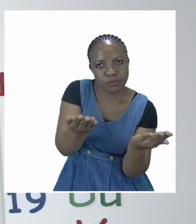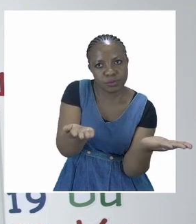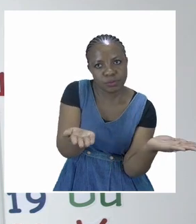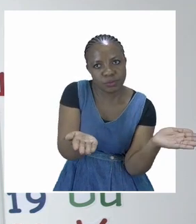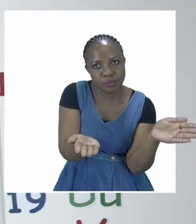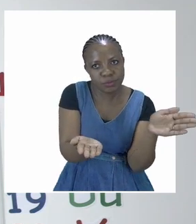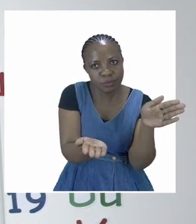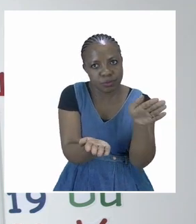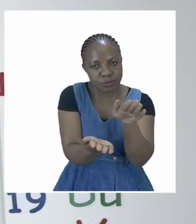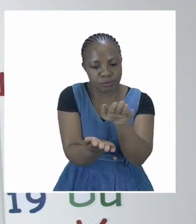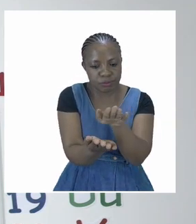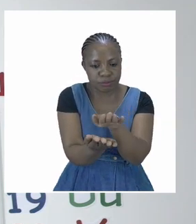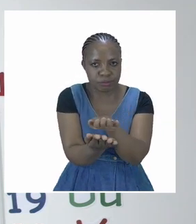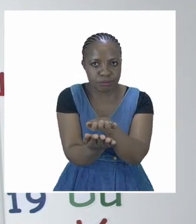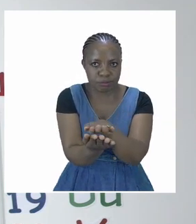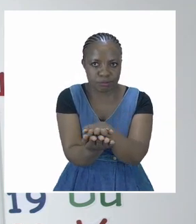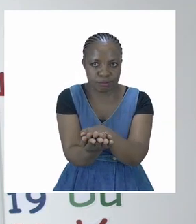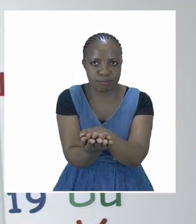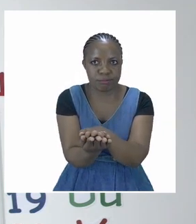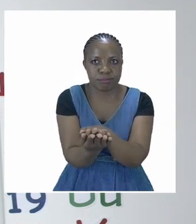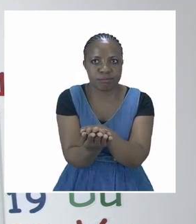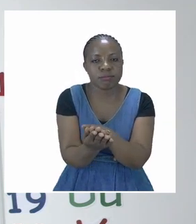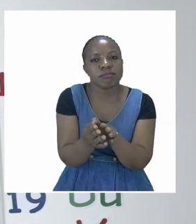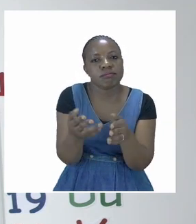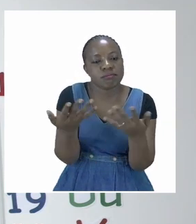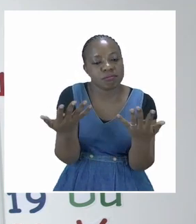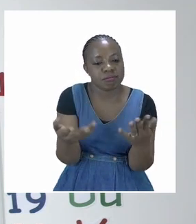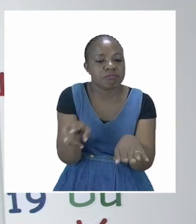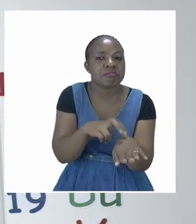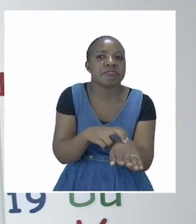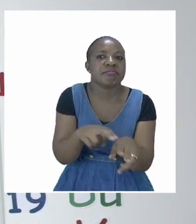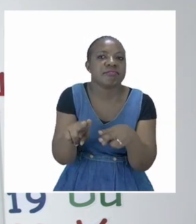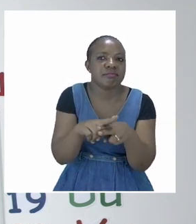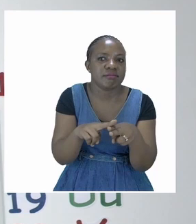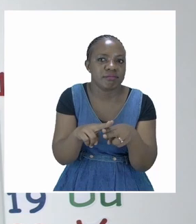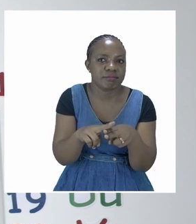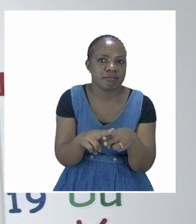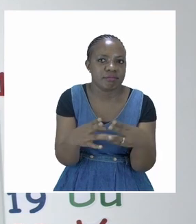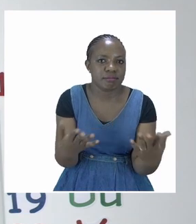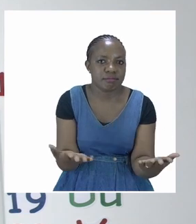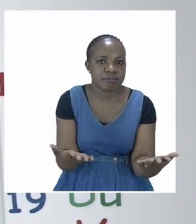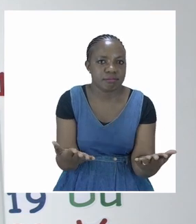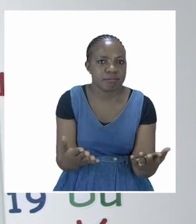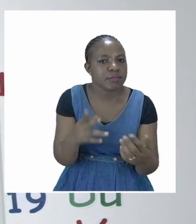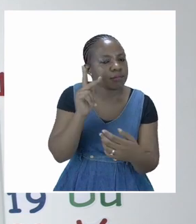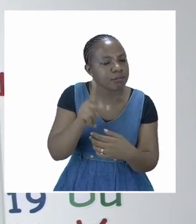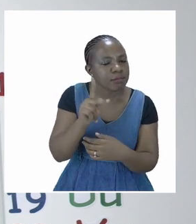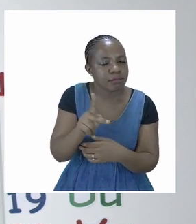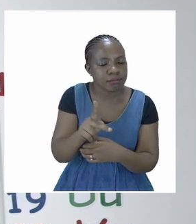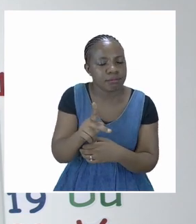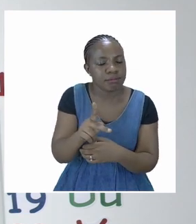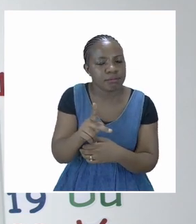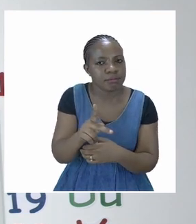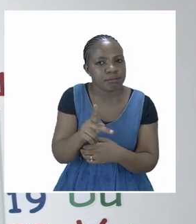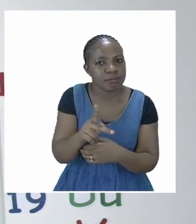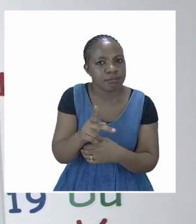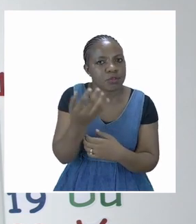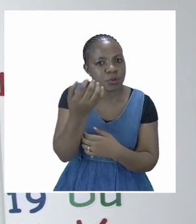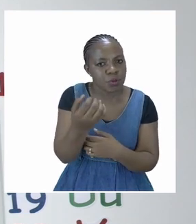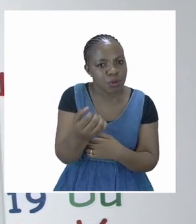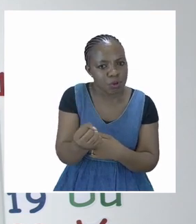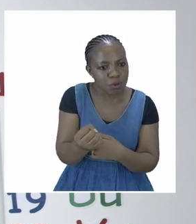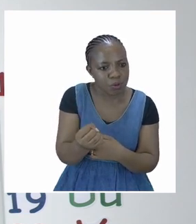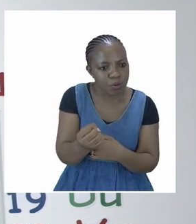it for ready to use. But there is more. We are also available on